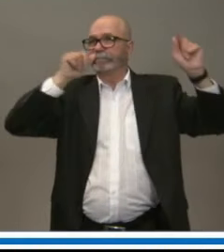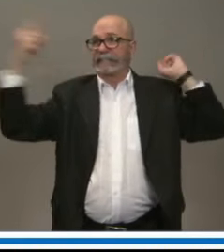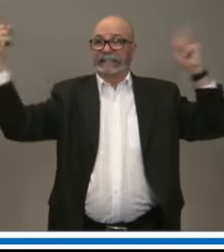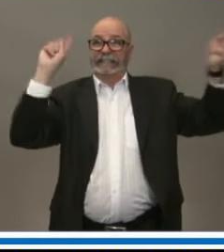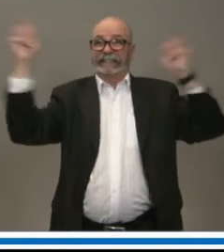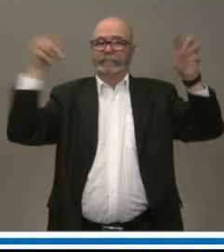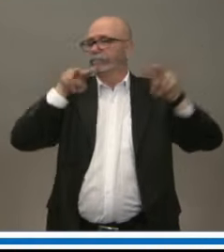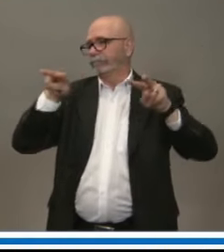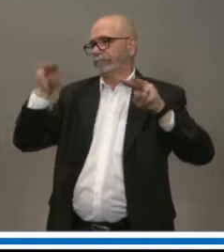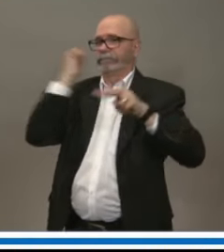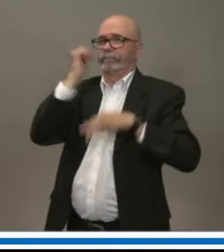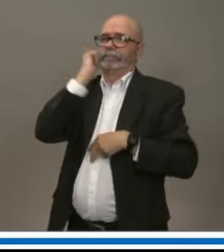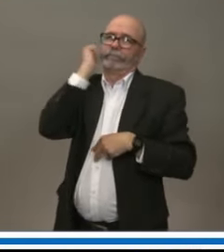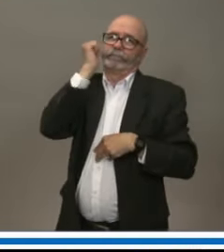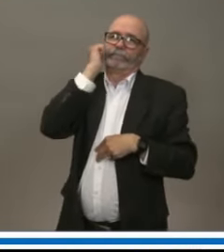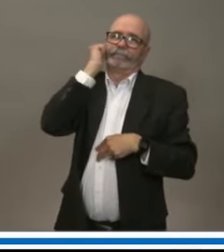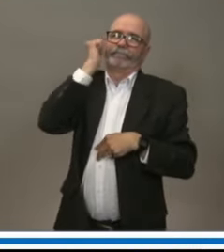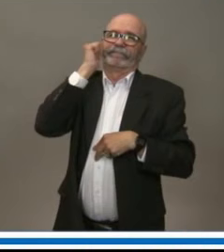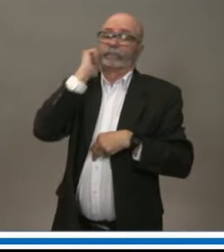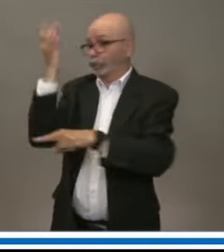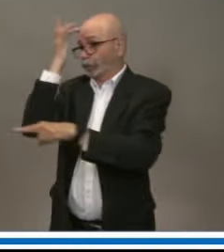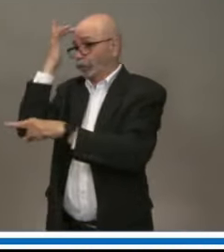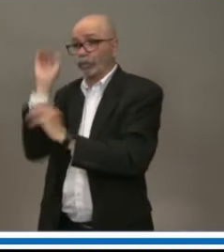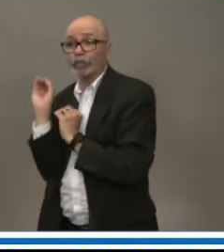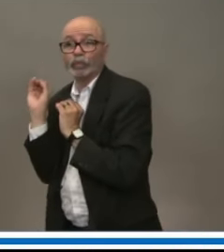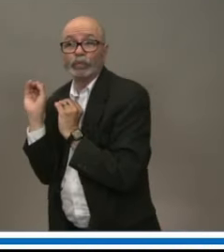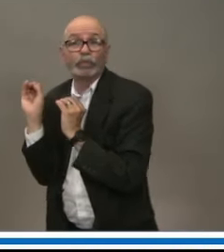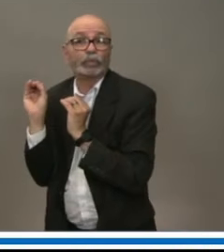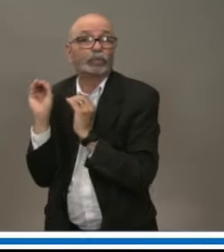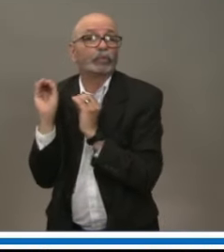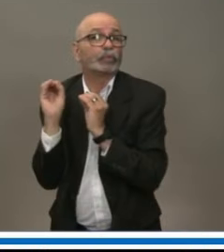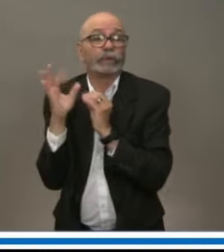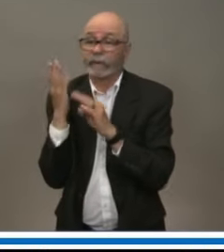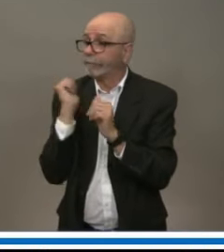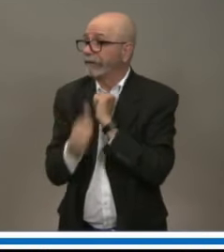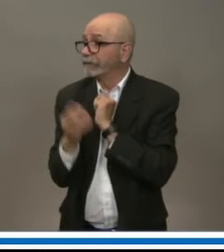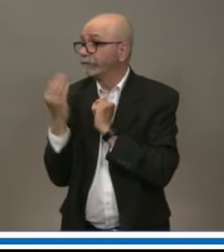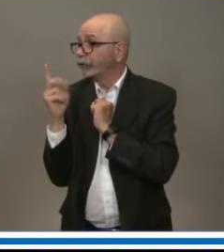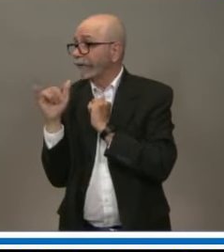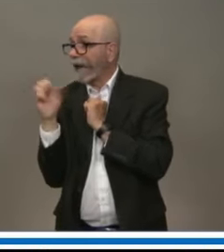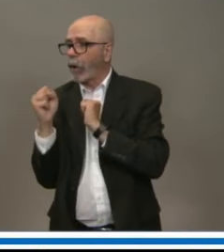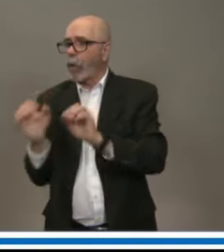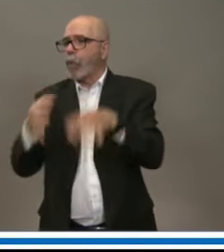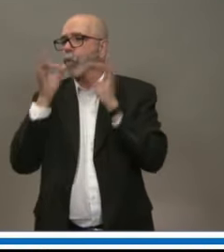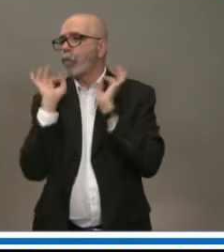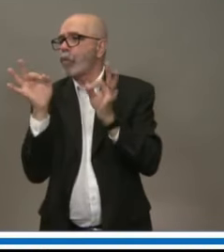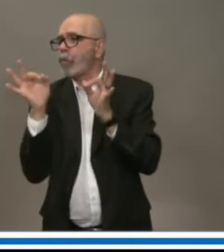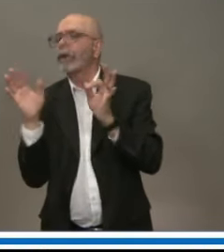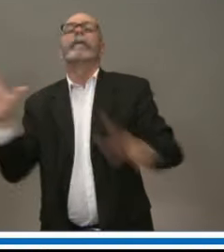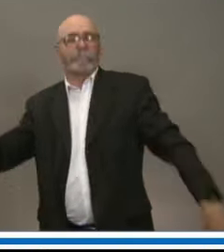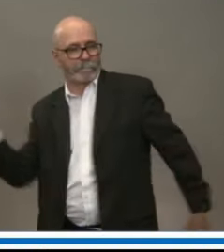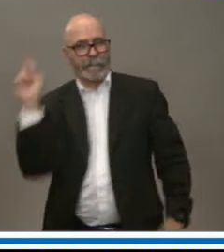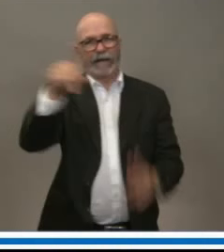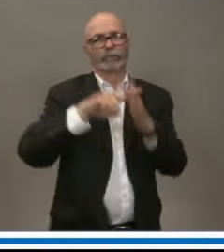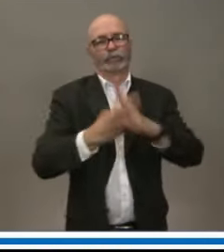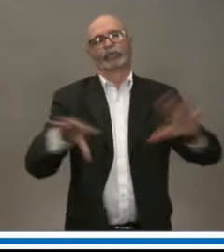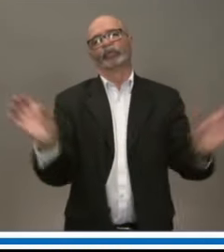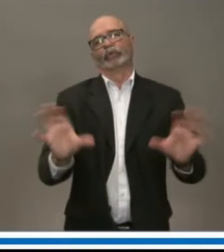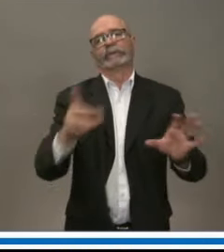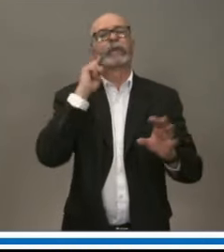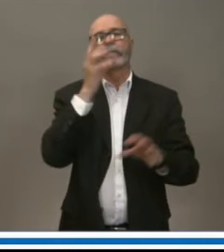symptoms. When the 14 days are up, they will go to work on our farms, as they have every spring for many years. For many of these